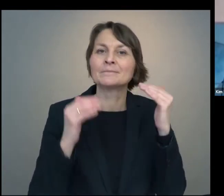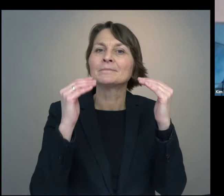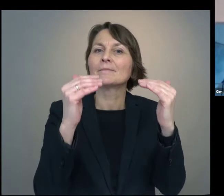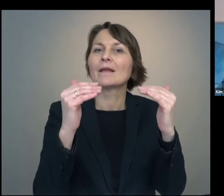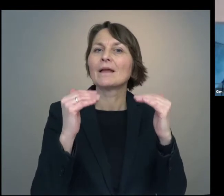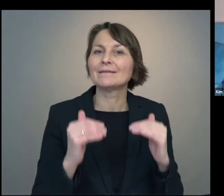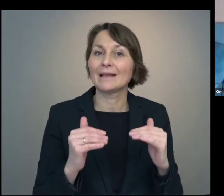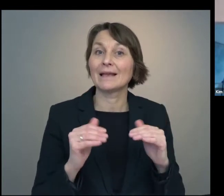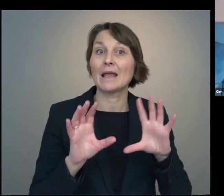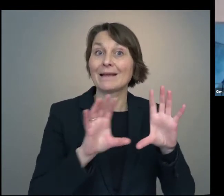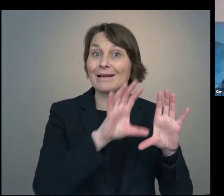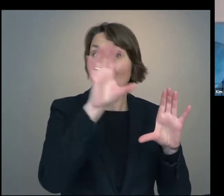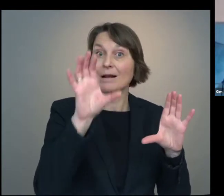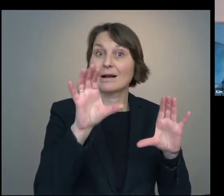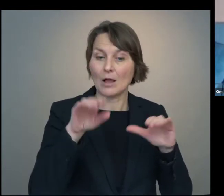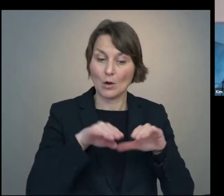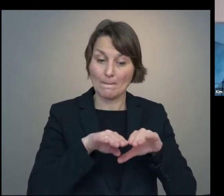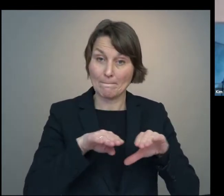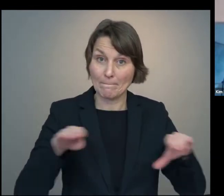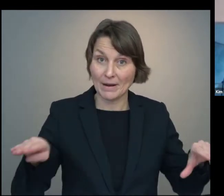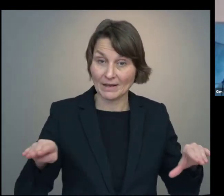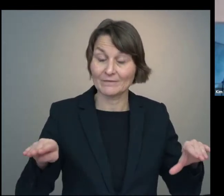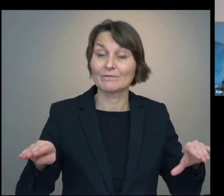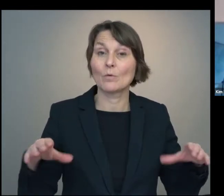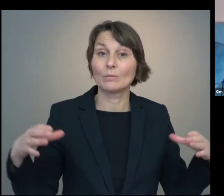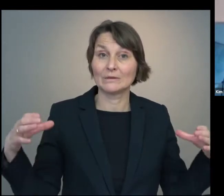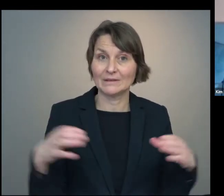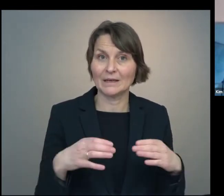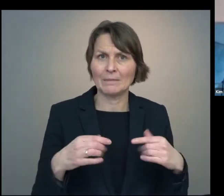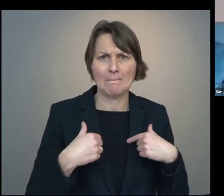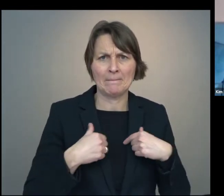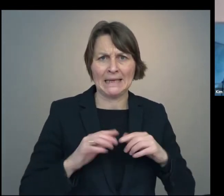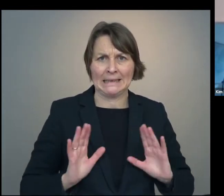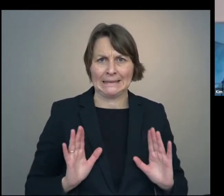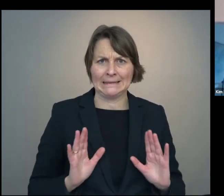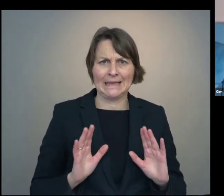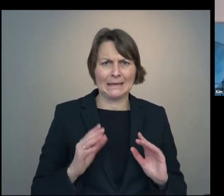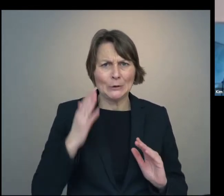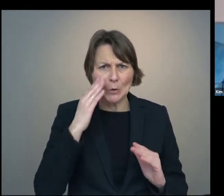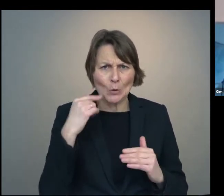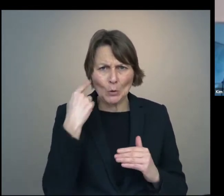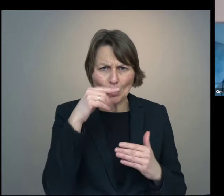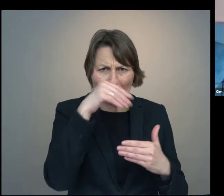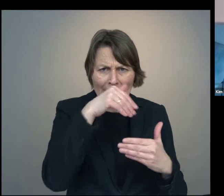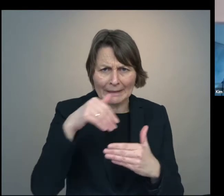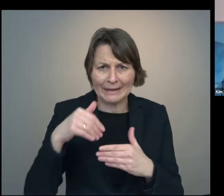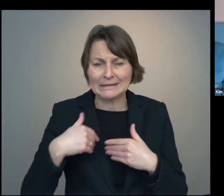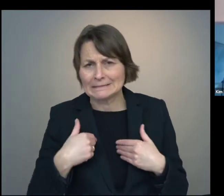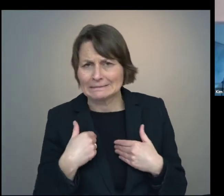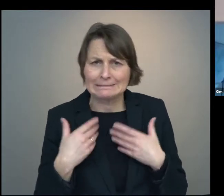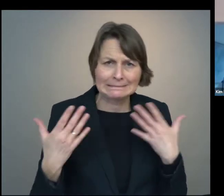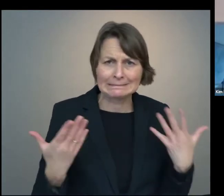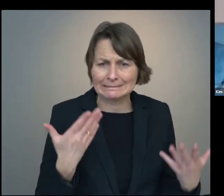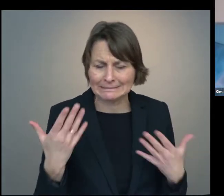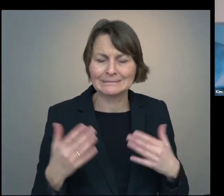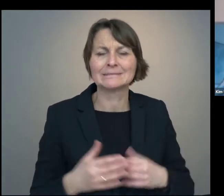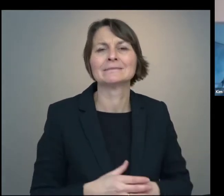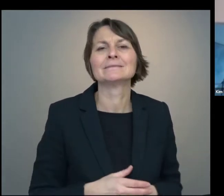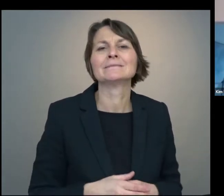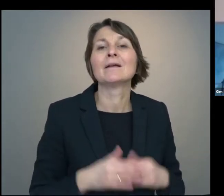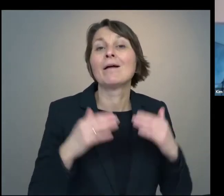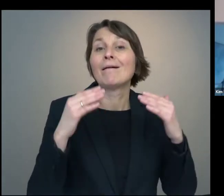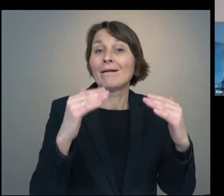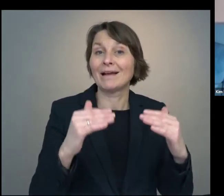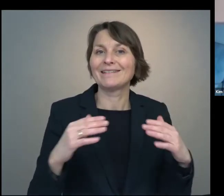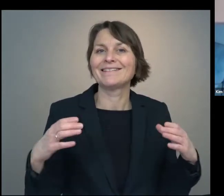our cloud platform team, which is 4 people. This is not my team, so I'm not that good at remembering all the